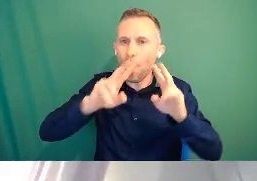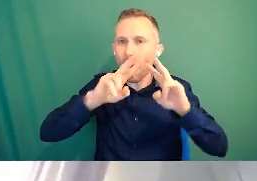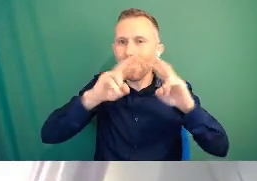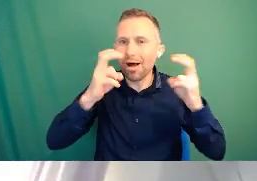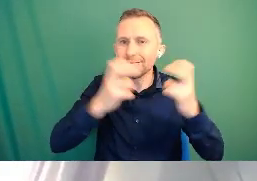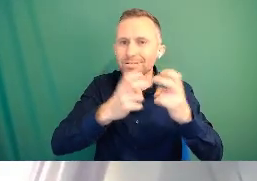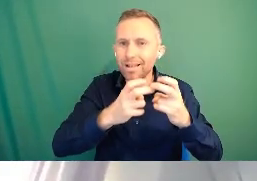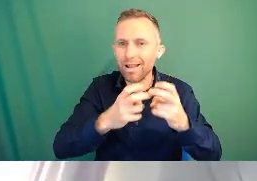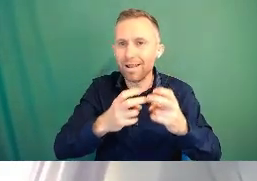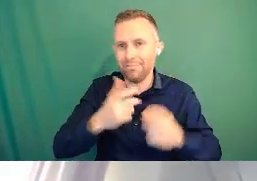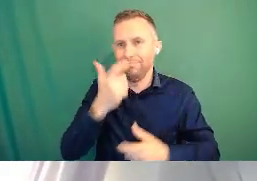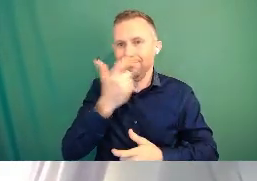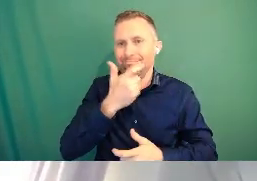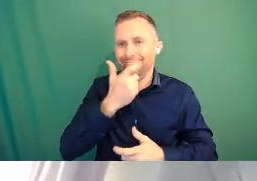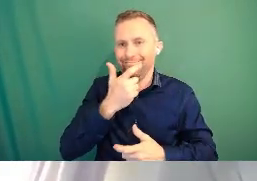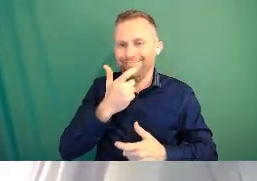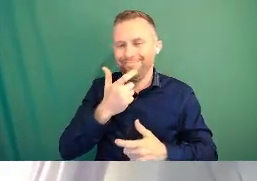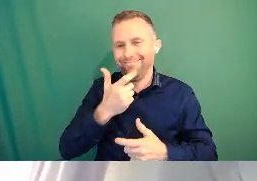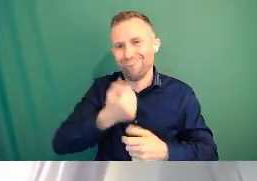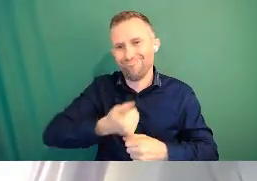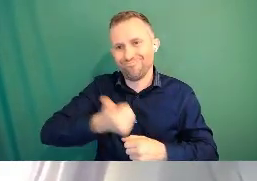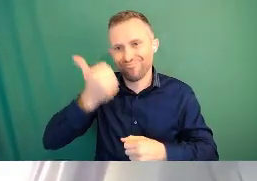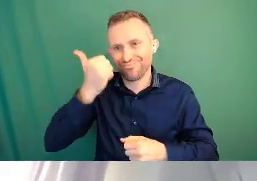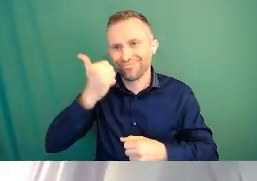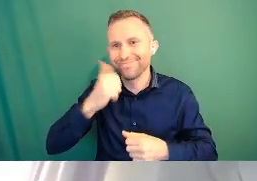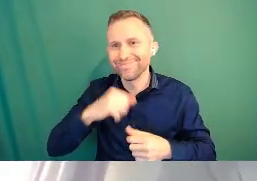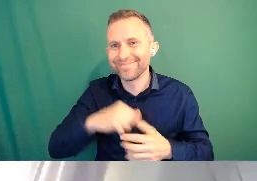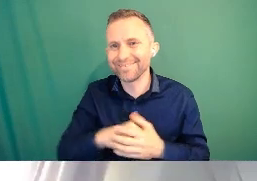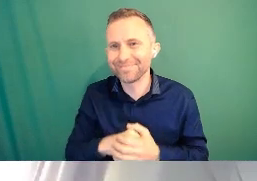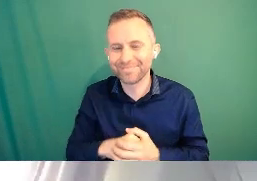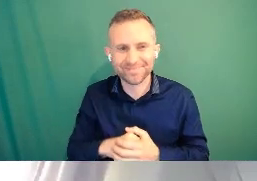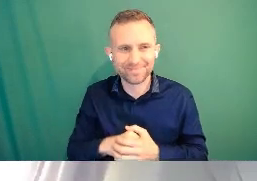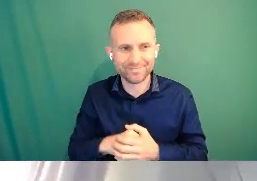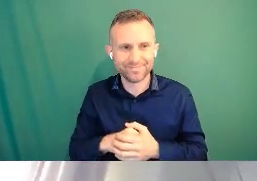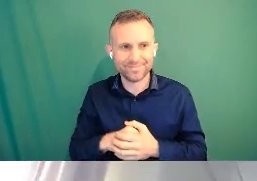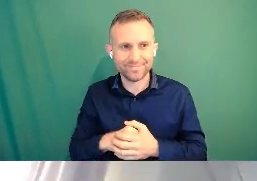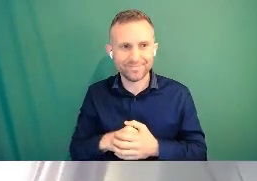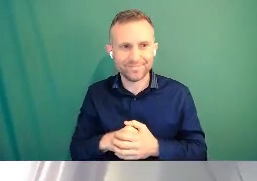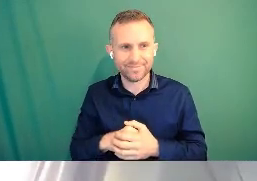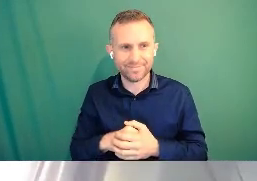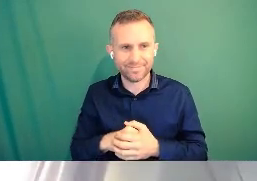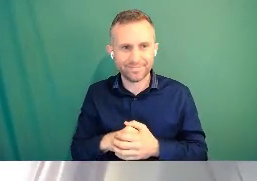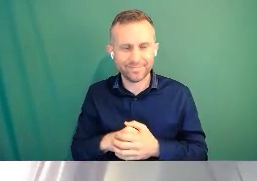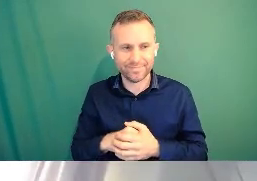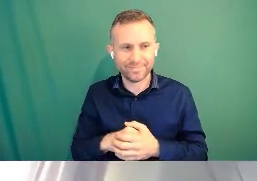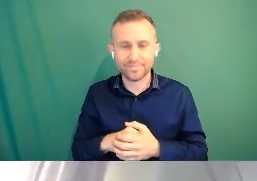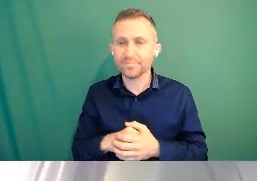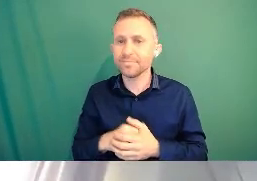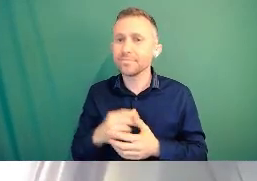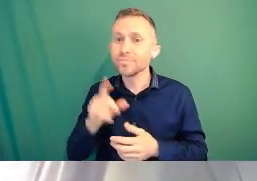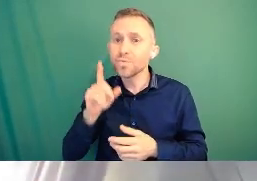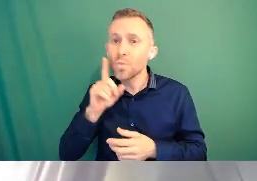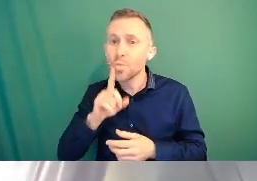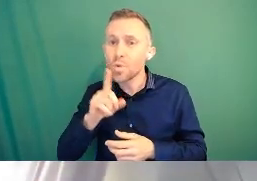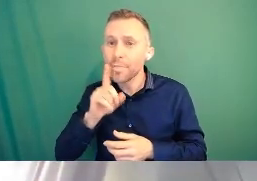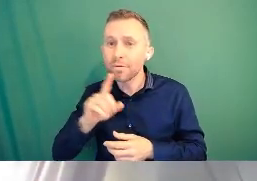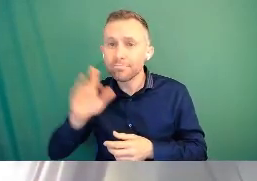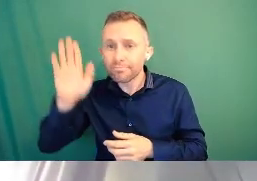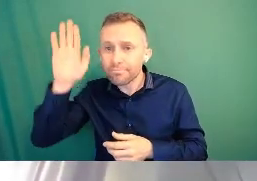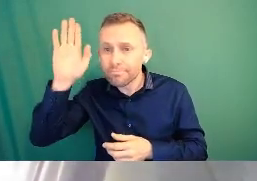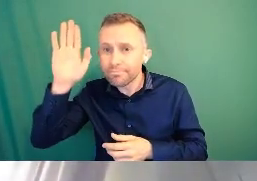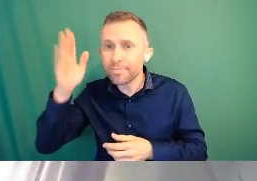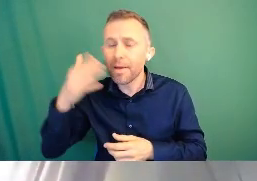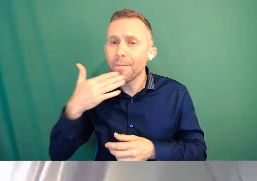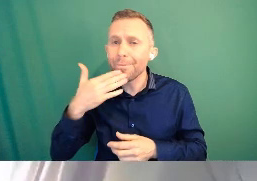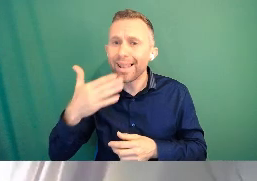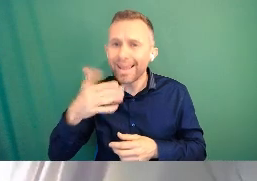Thank you so much, James. It's really interesting to learn all about the history. So thank you. Thank you for listening. Can you explain